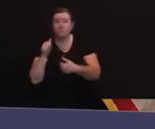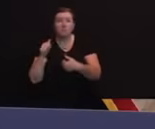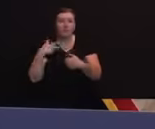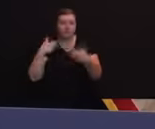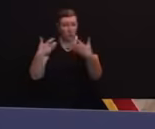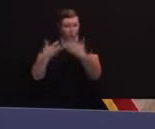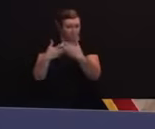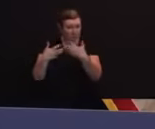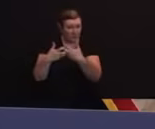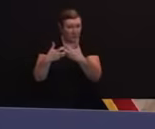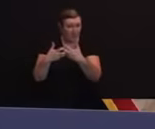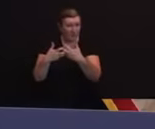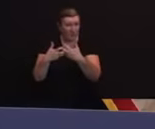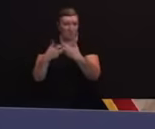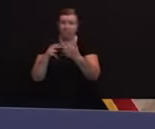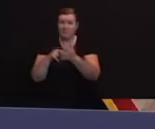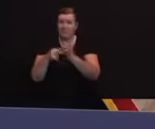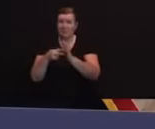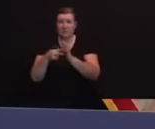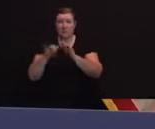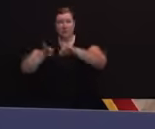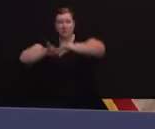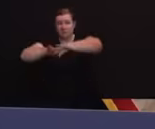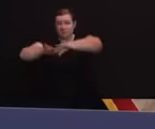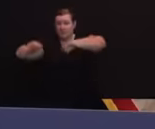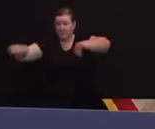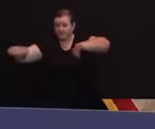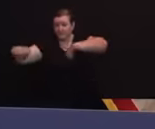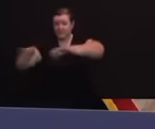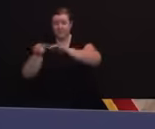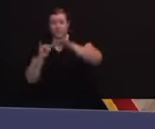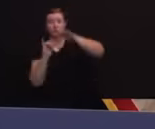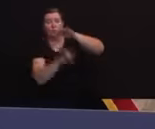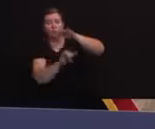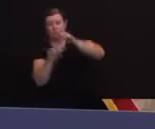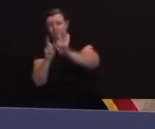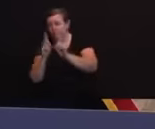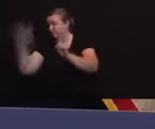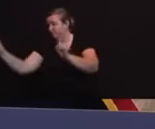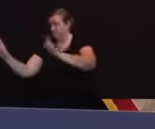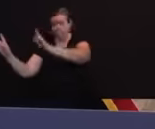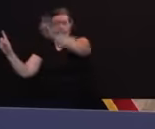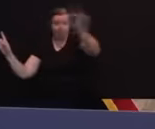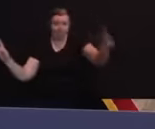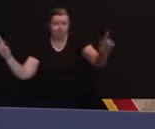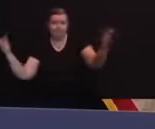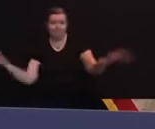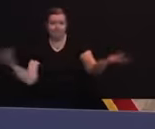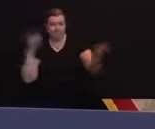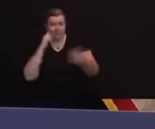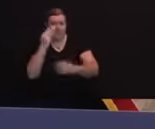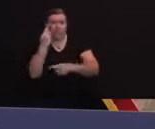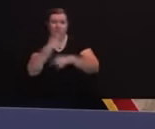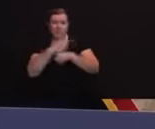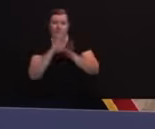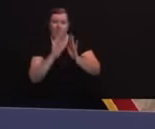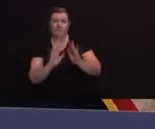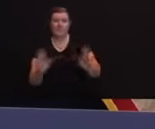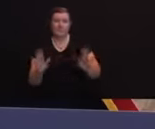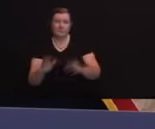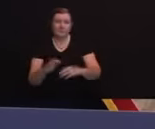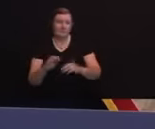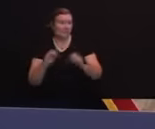quarantined in a separate observation room for 14 days. If an observation room is not available